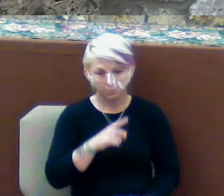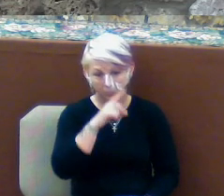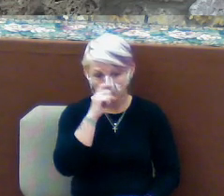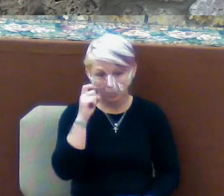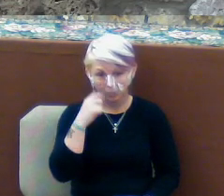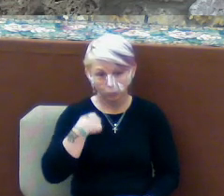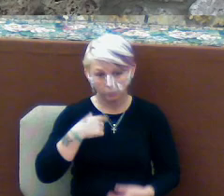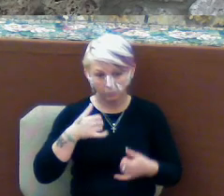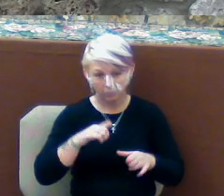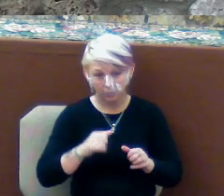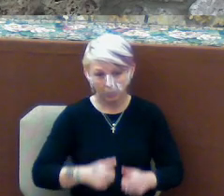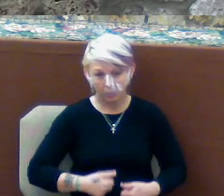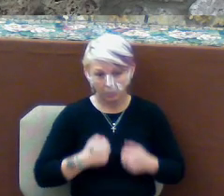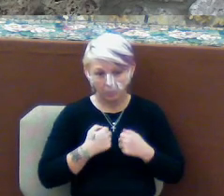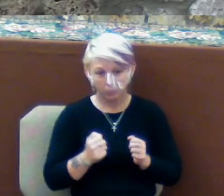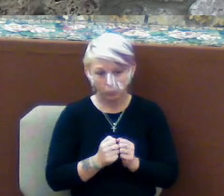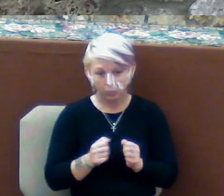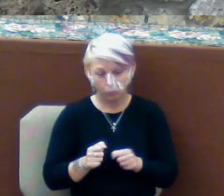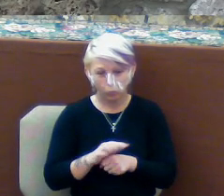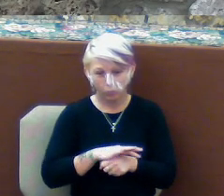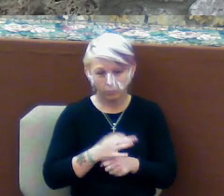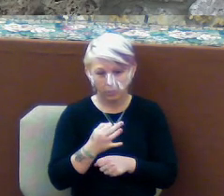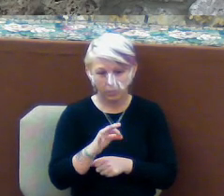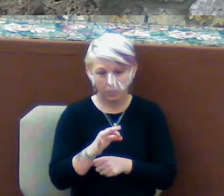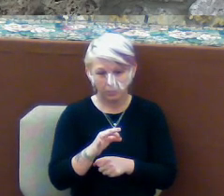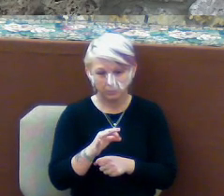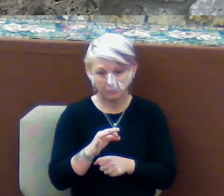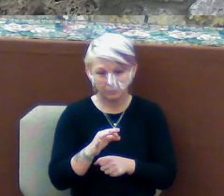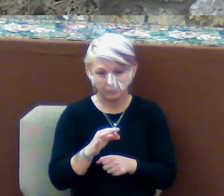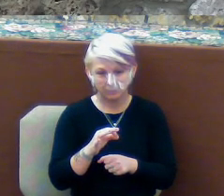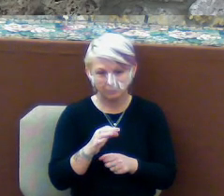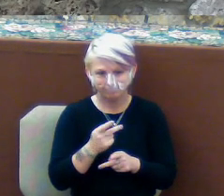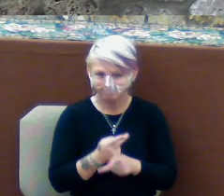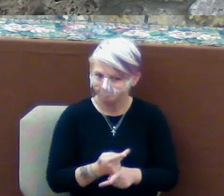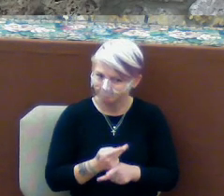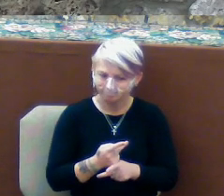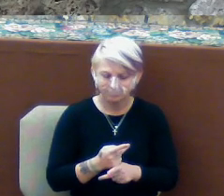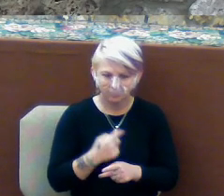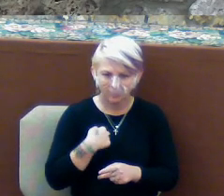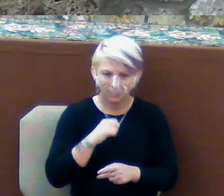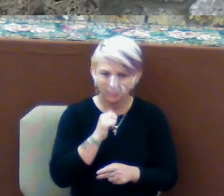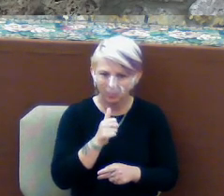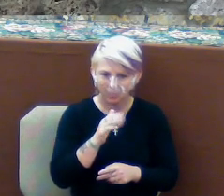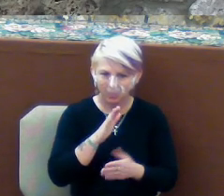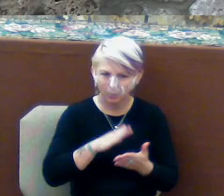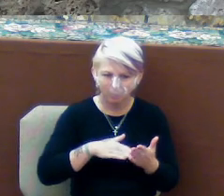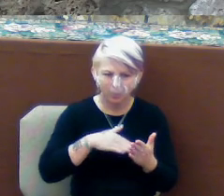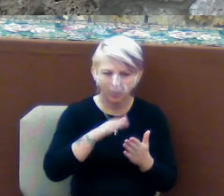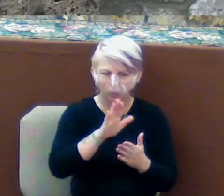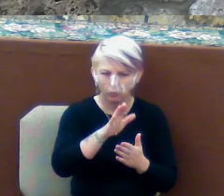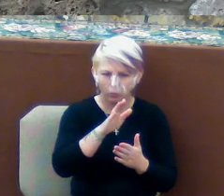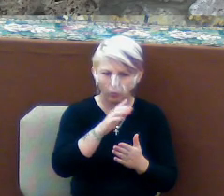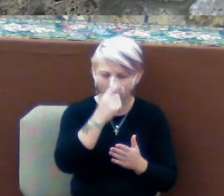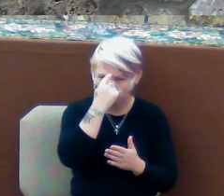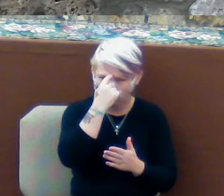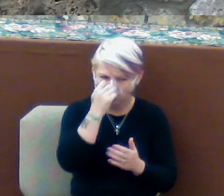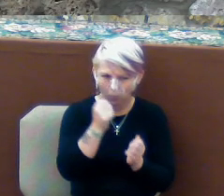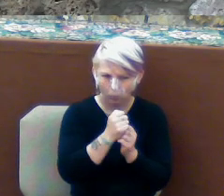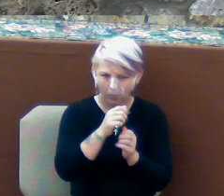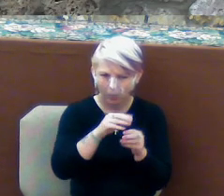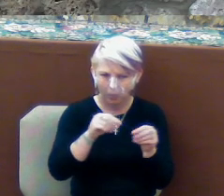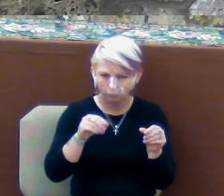Because we're still living with COVID-19 precautions, I will not be painting your forehead with ashes this